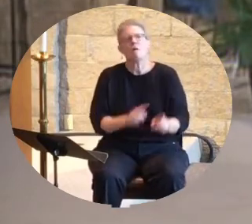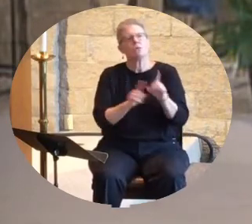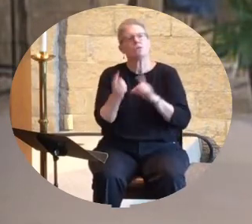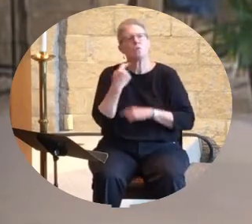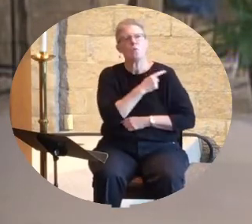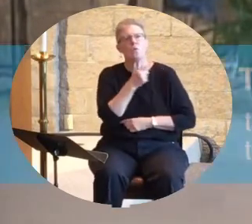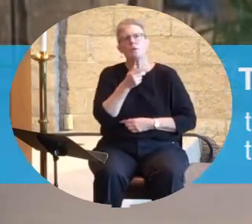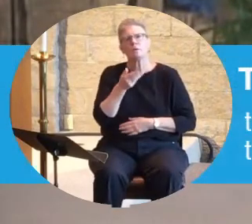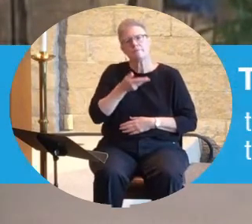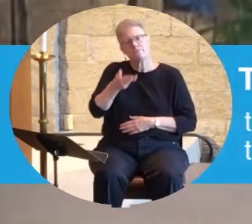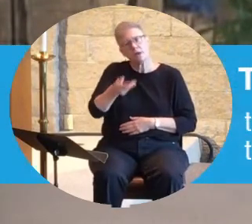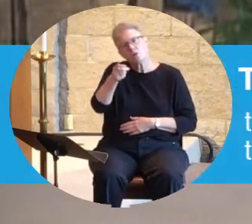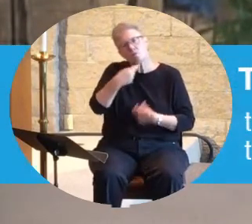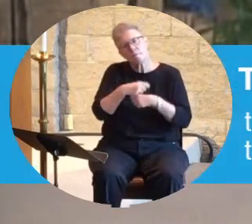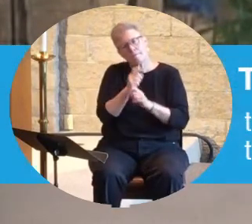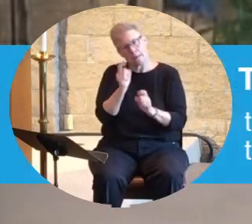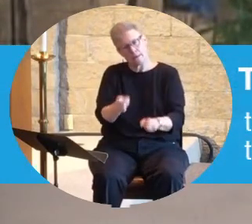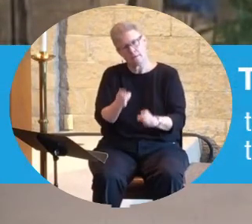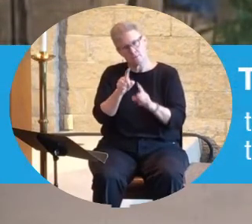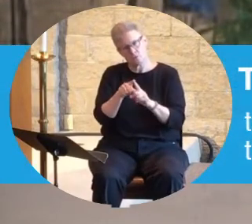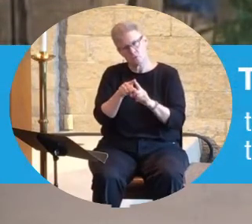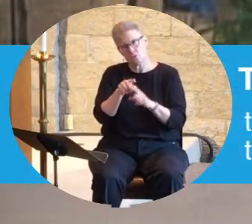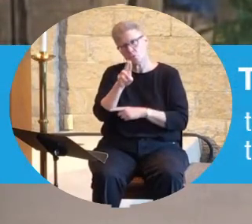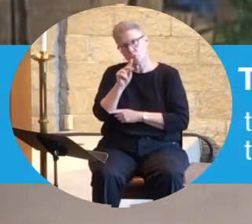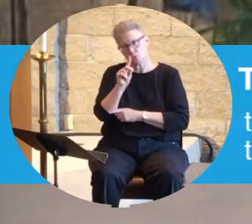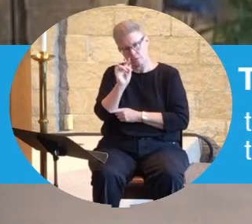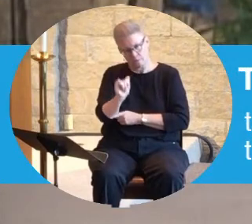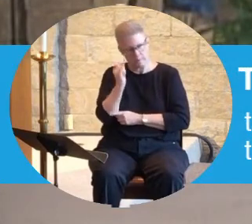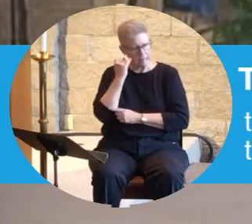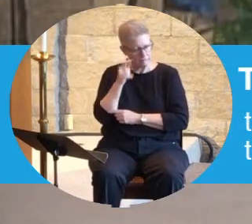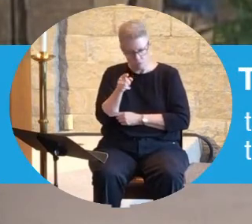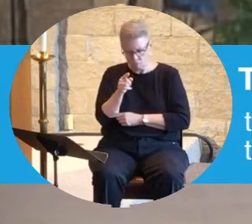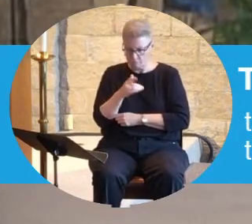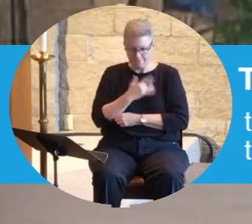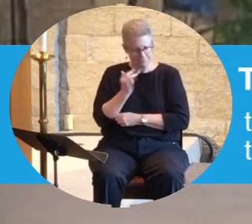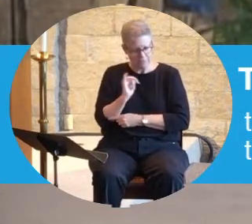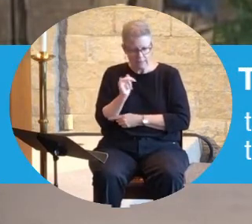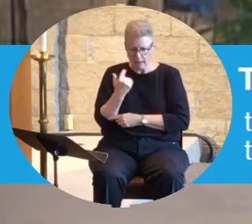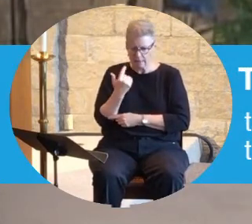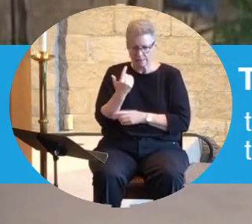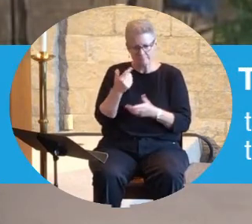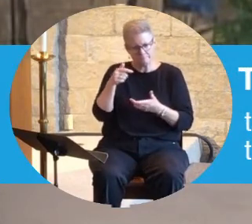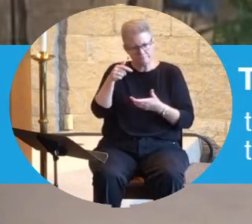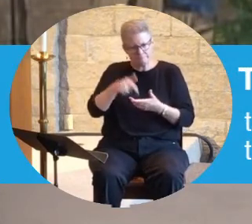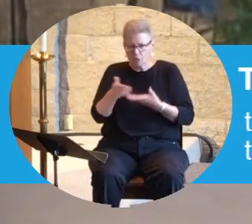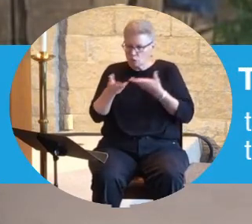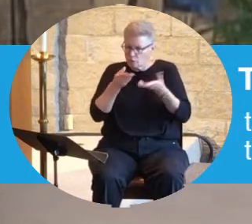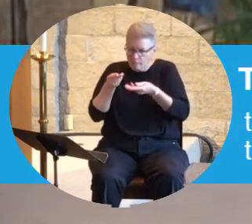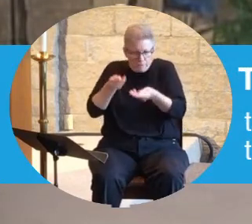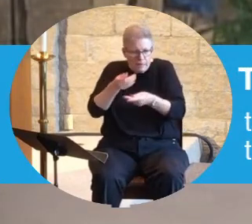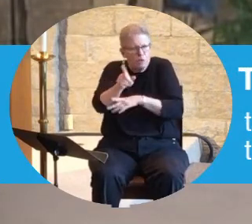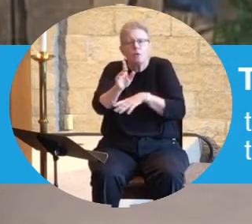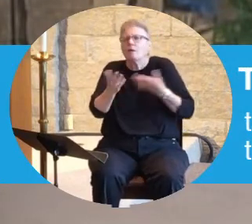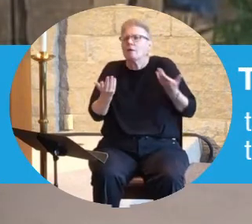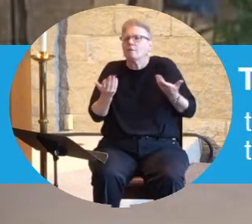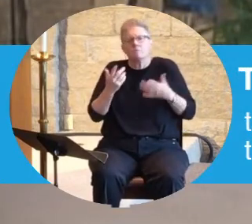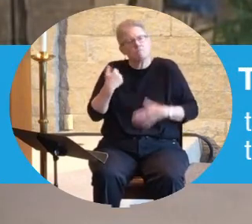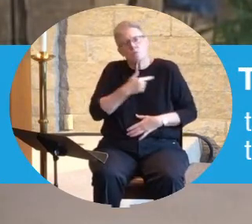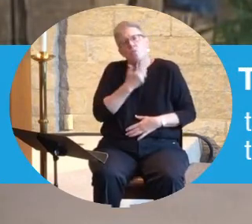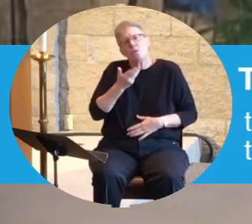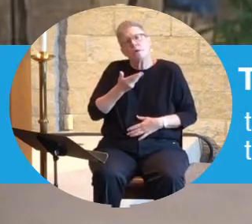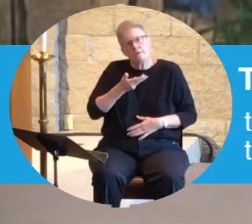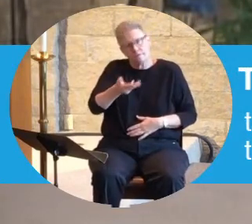make a gift to Unity Minneapolis as well. If you choose to do so, if you feel fed in any way, we invite you to make that gift. It's easy.